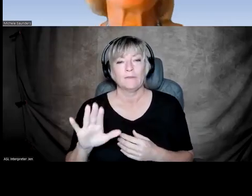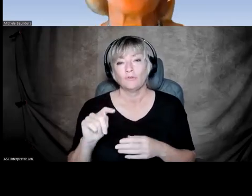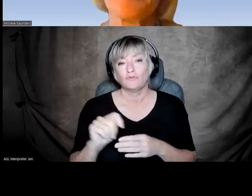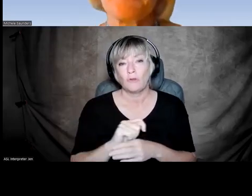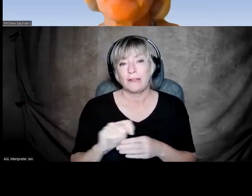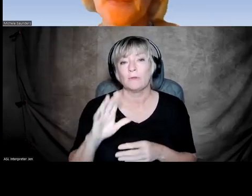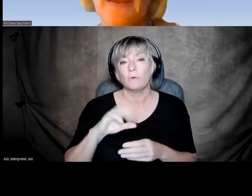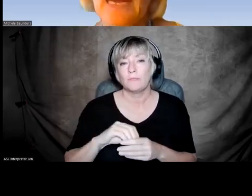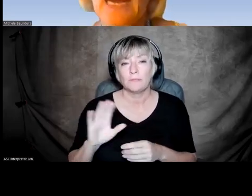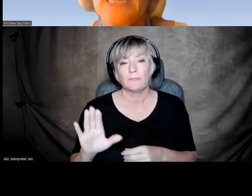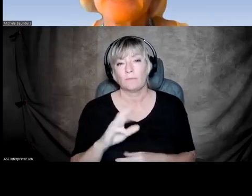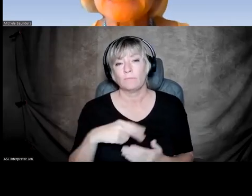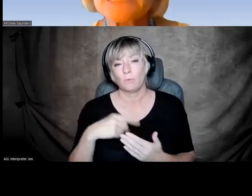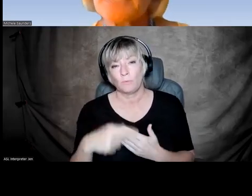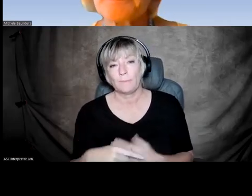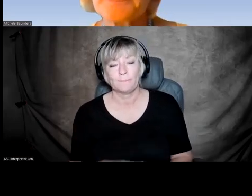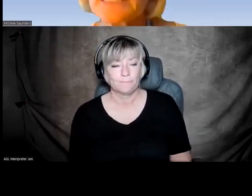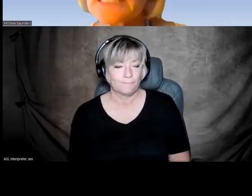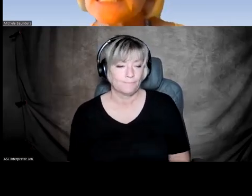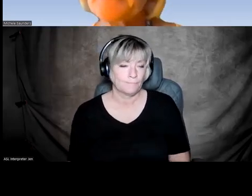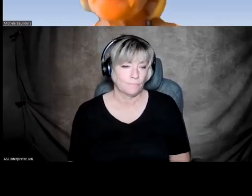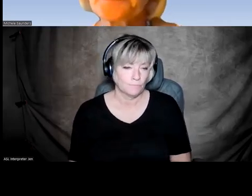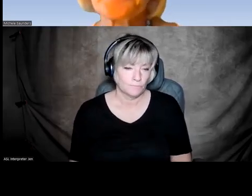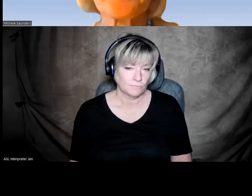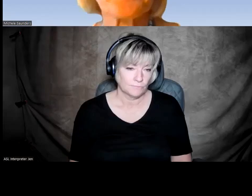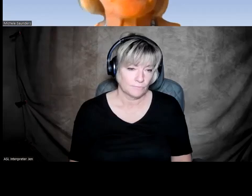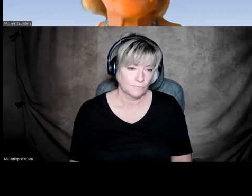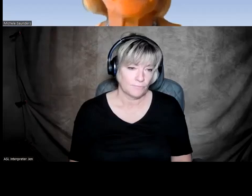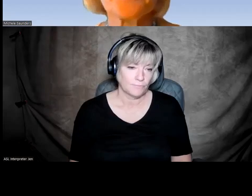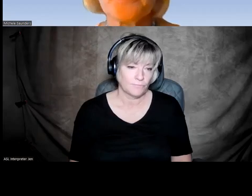their program. Next slide, please.